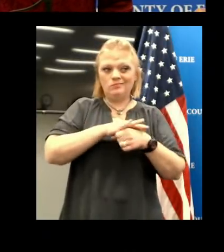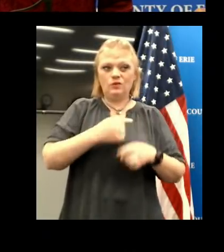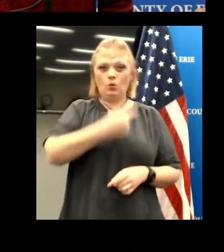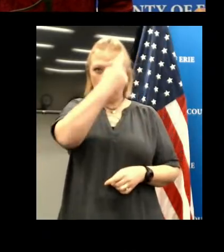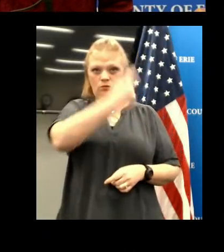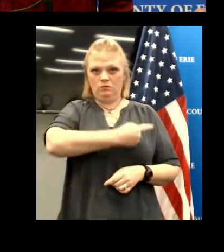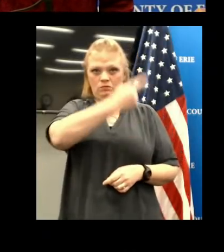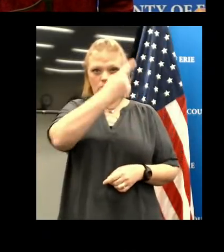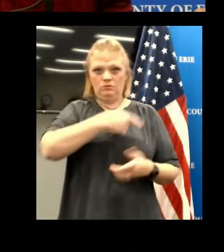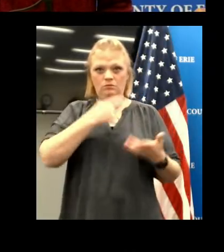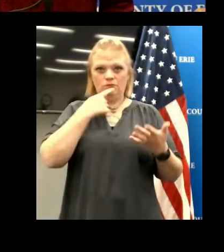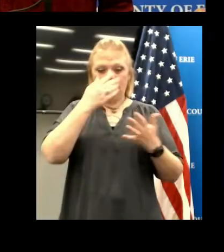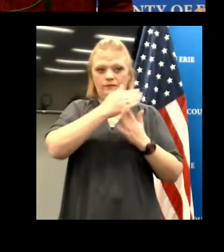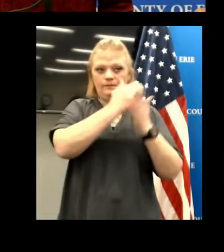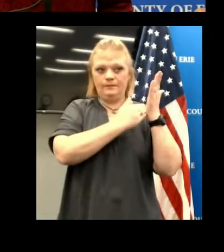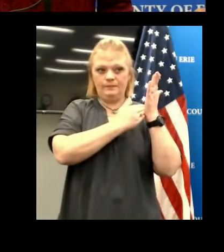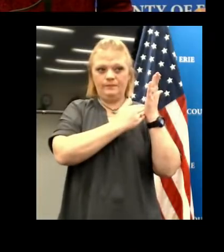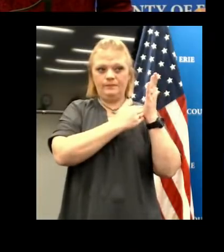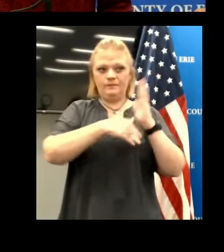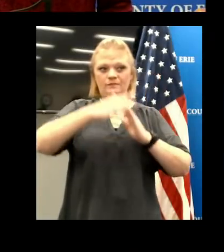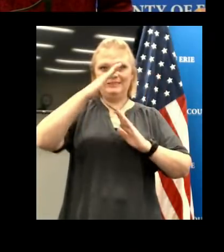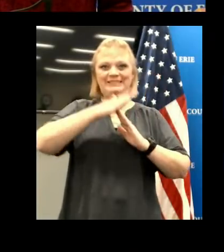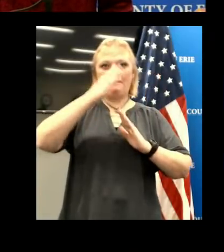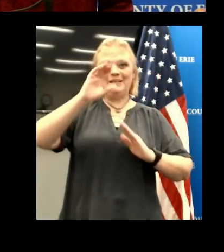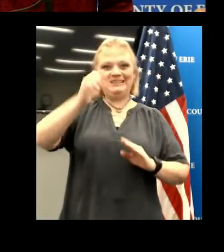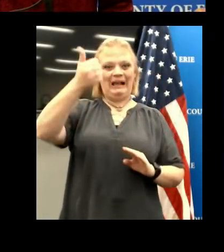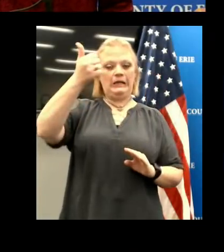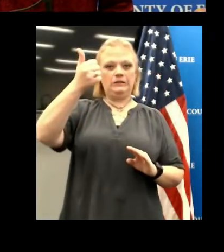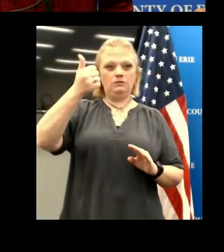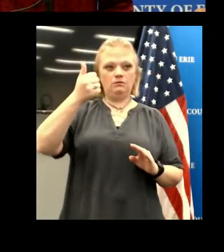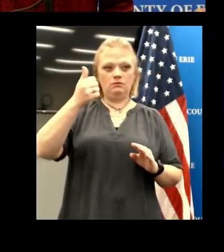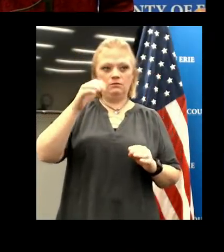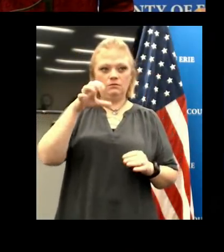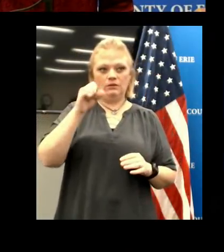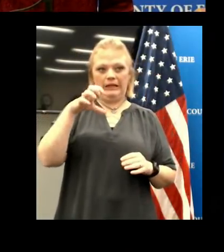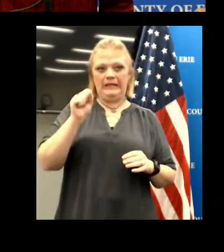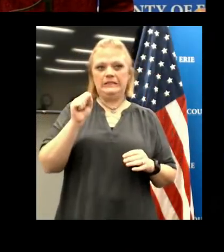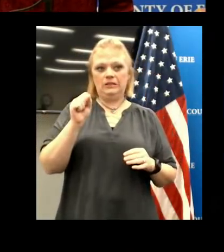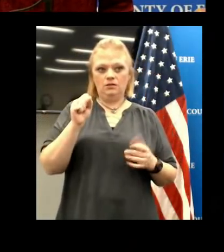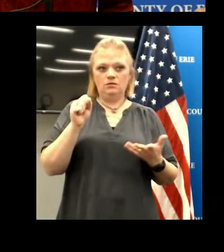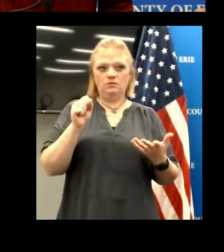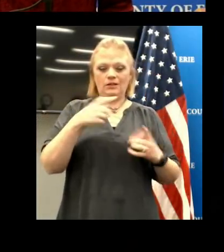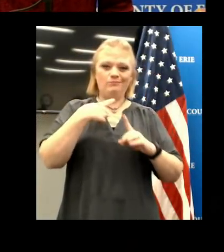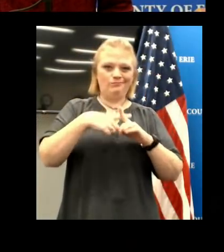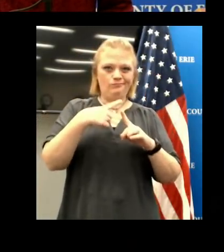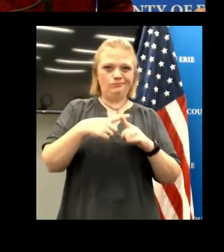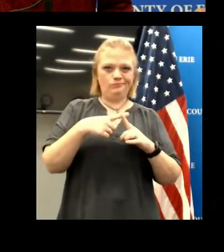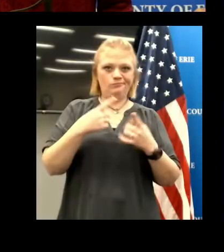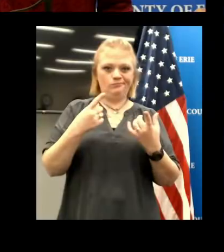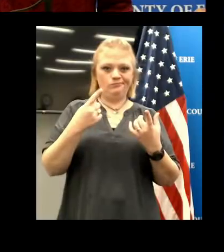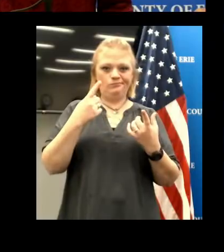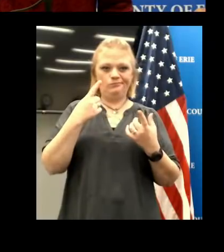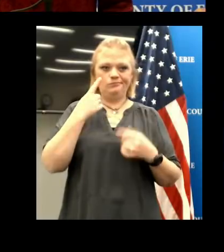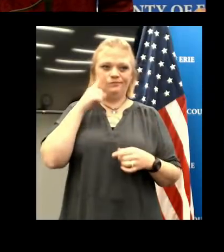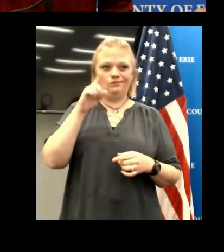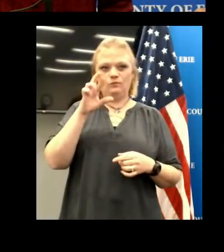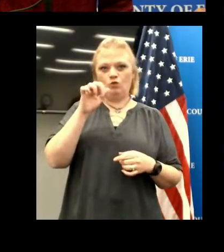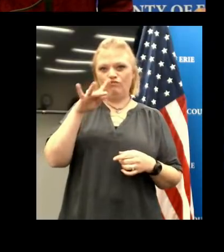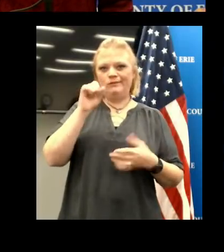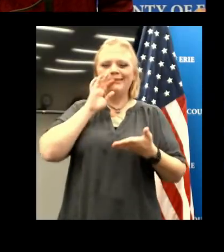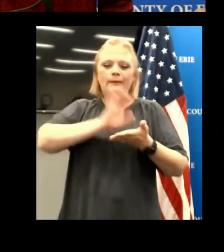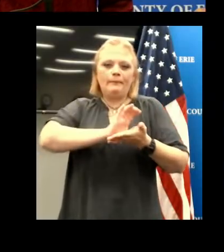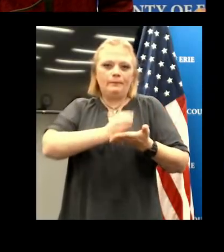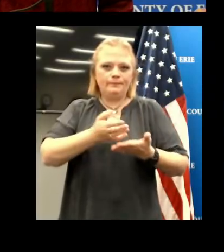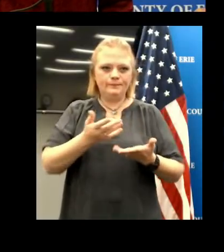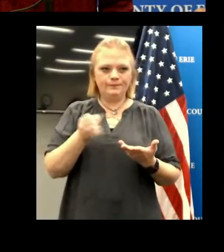these are the zip codes where our top 10 number of cases we're seeing in positivity rates.